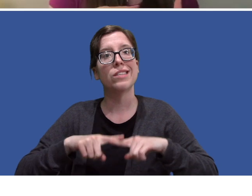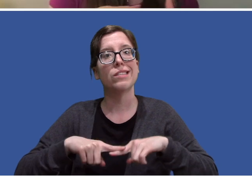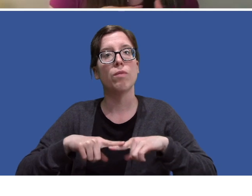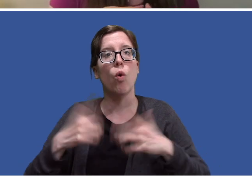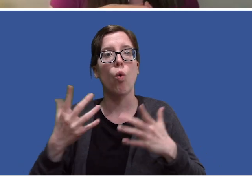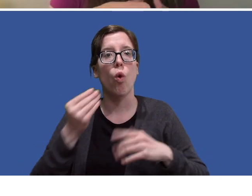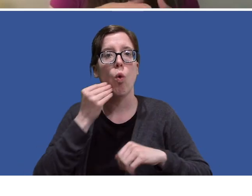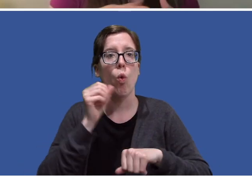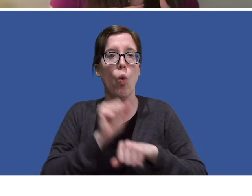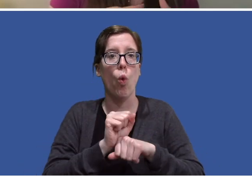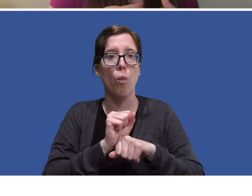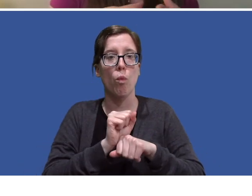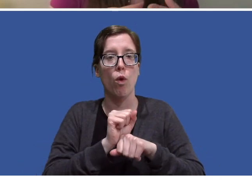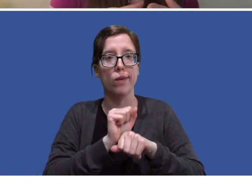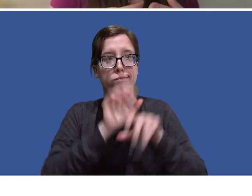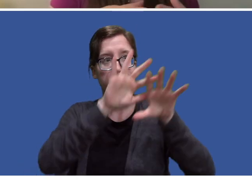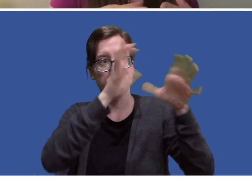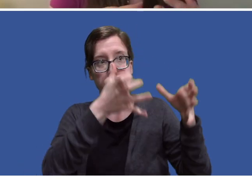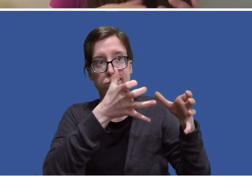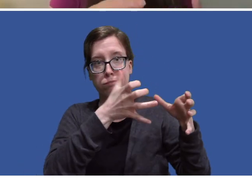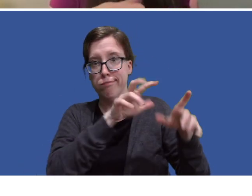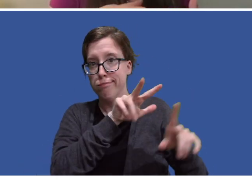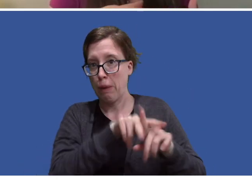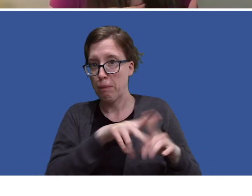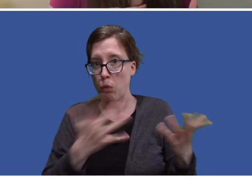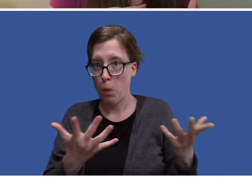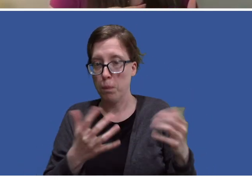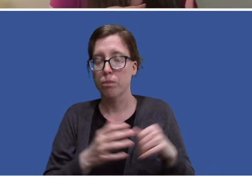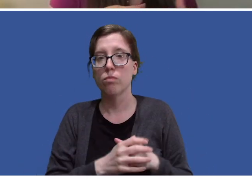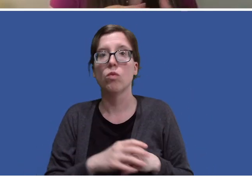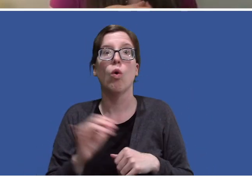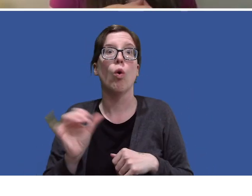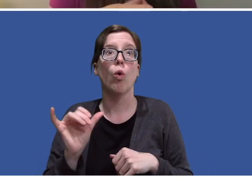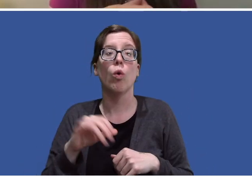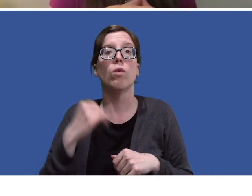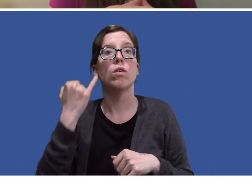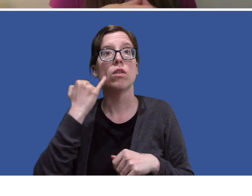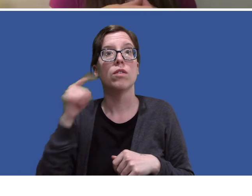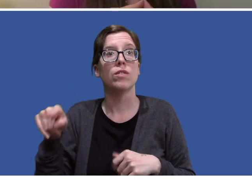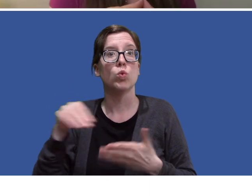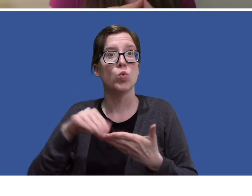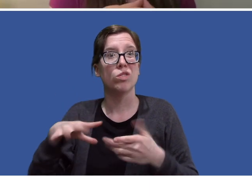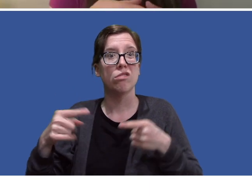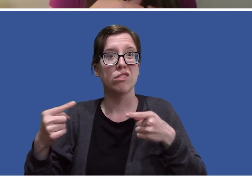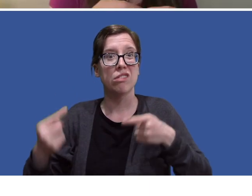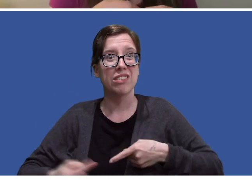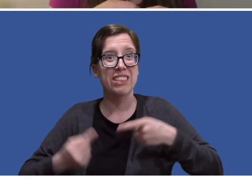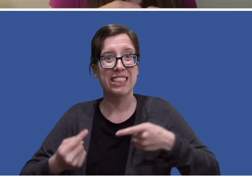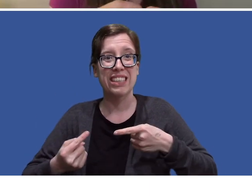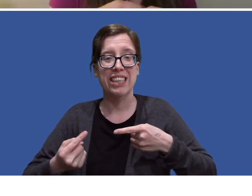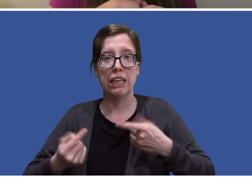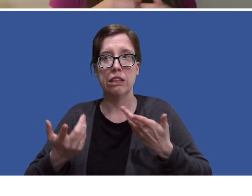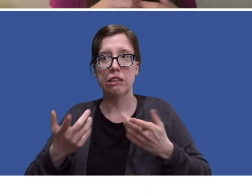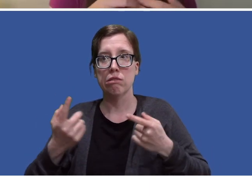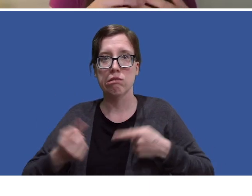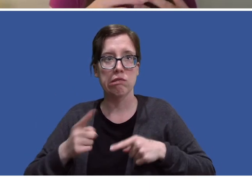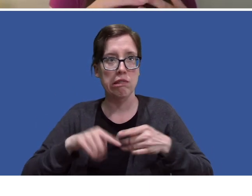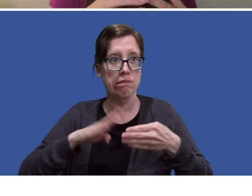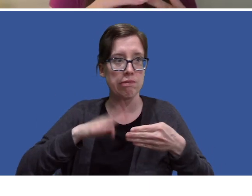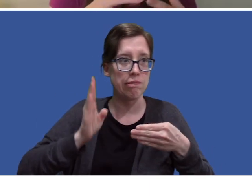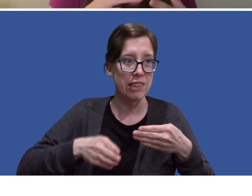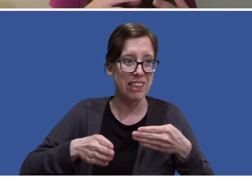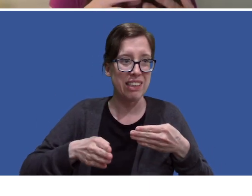Additionally, if the student is struggling to kind of get work done because they want to do something else first, you could try to use